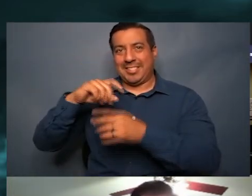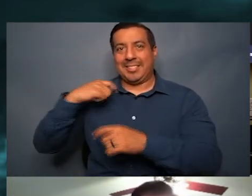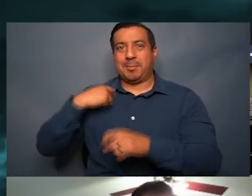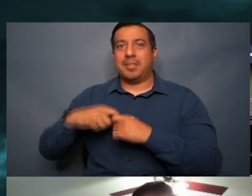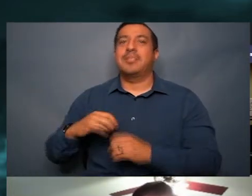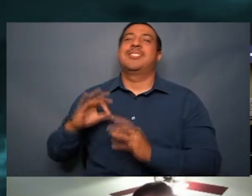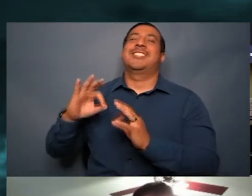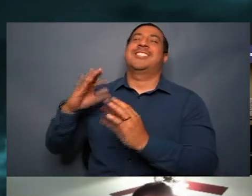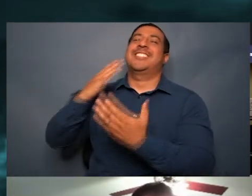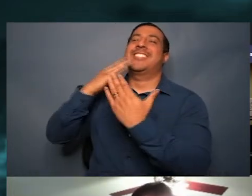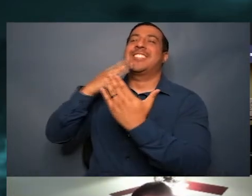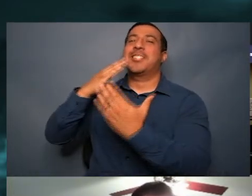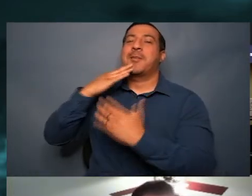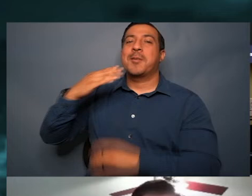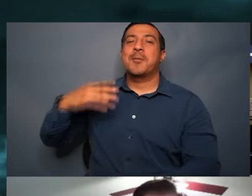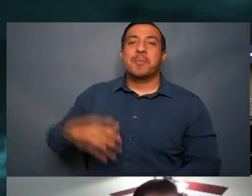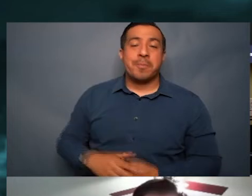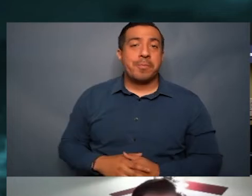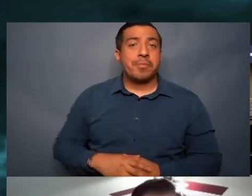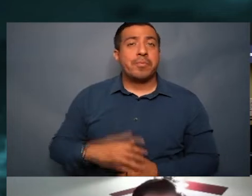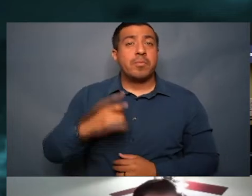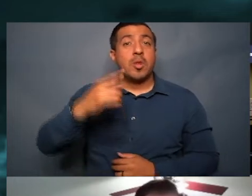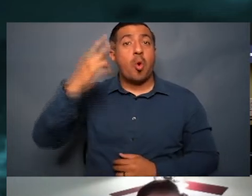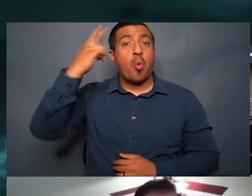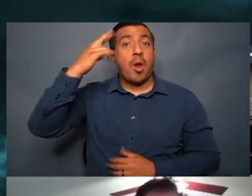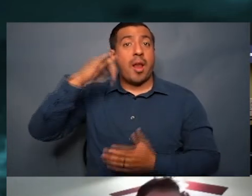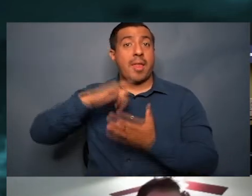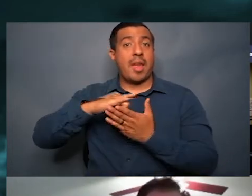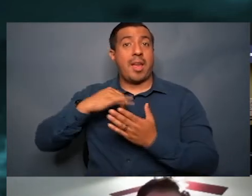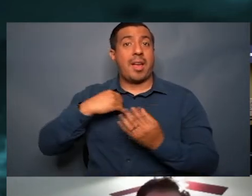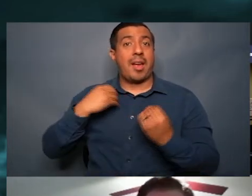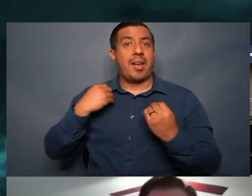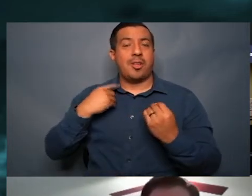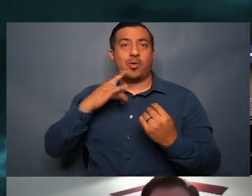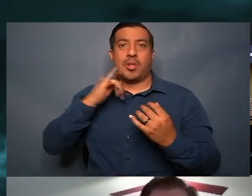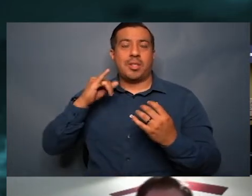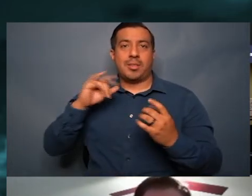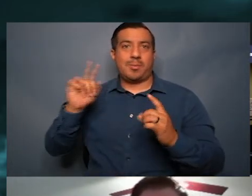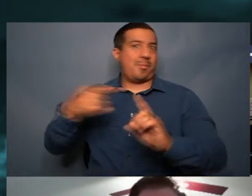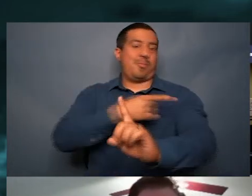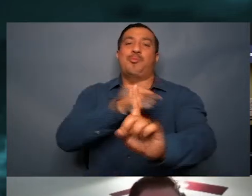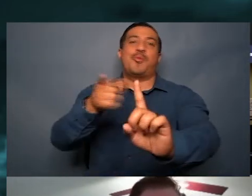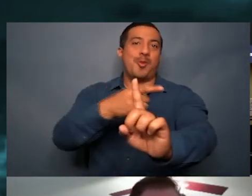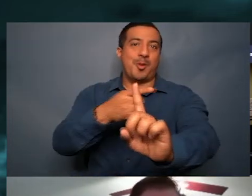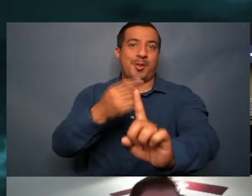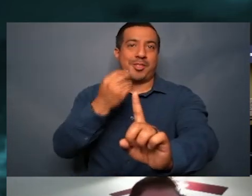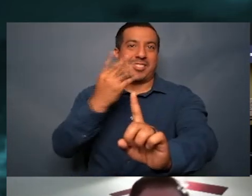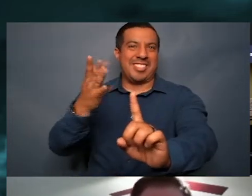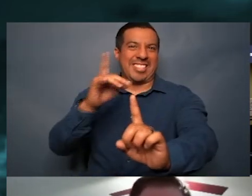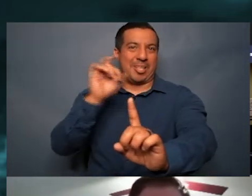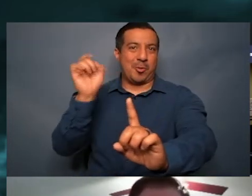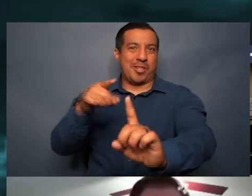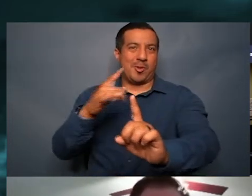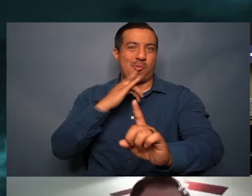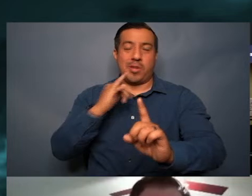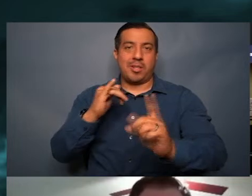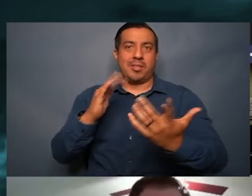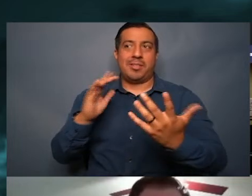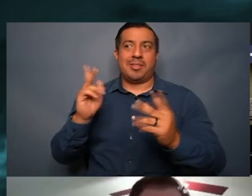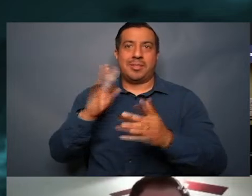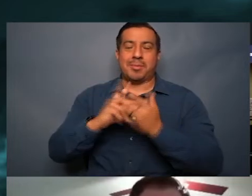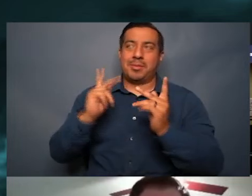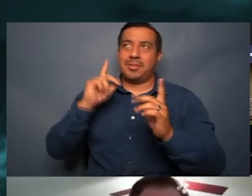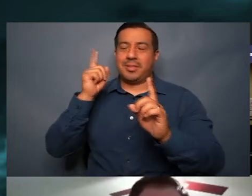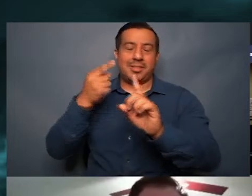Thanks, Pablo. Appreciate it. Now, you guys realize I just gave you a softball there, right? On that question, right? No, that was just